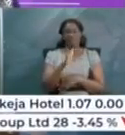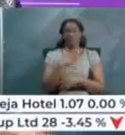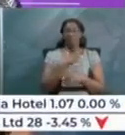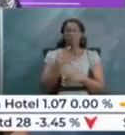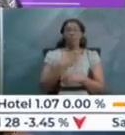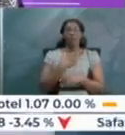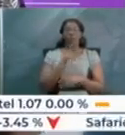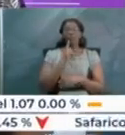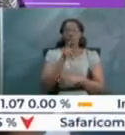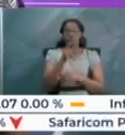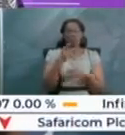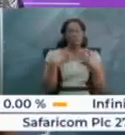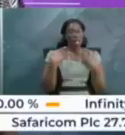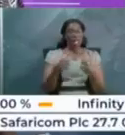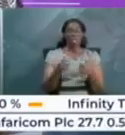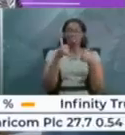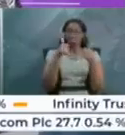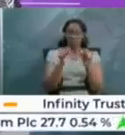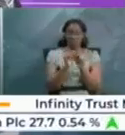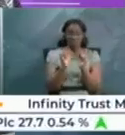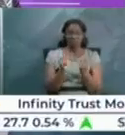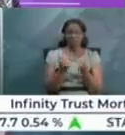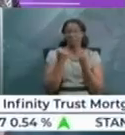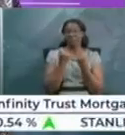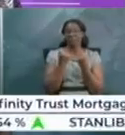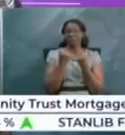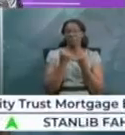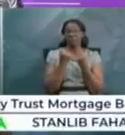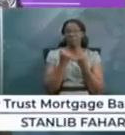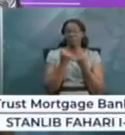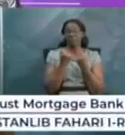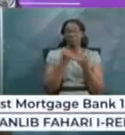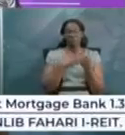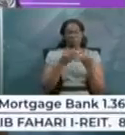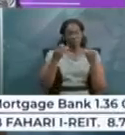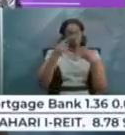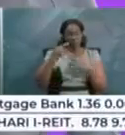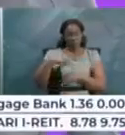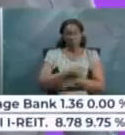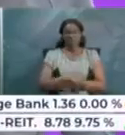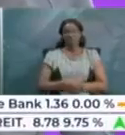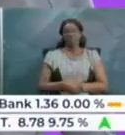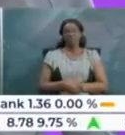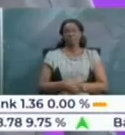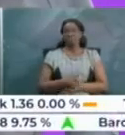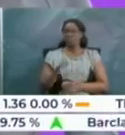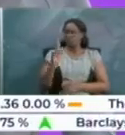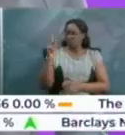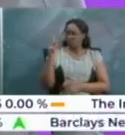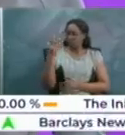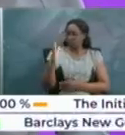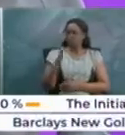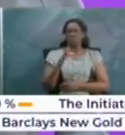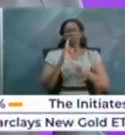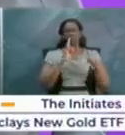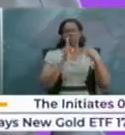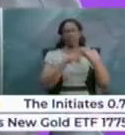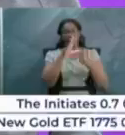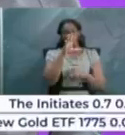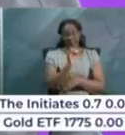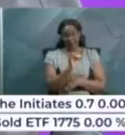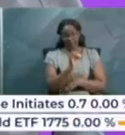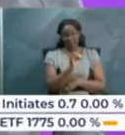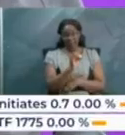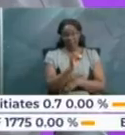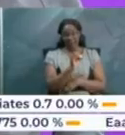make sure you're keeping healthy and safe. So let us know. Have you told them for the 1 kg again? Yeah, 750 Kenyan shillings. Maybe they need to know.